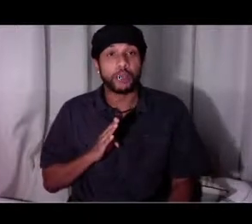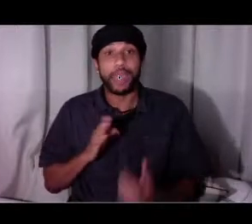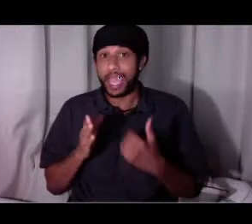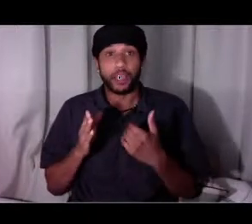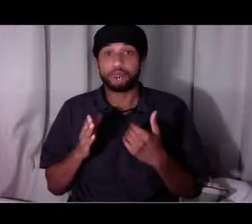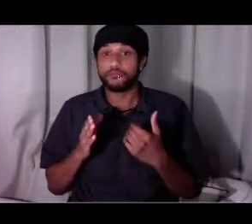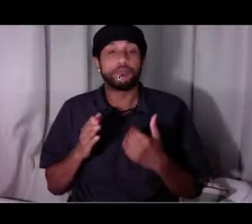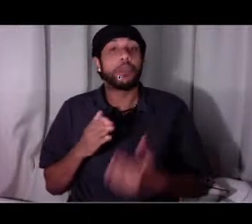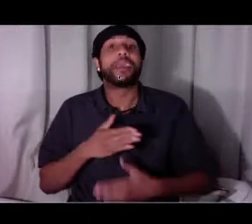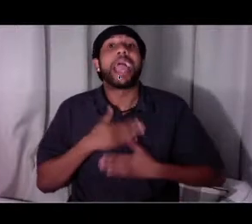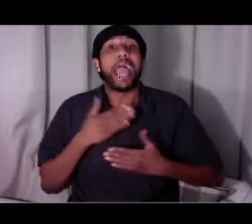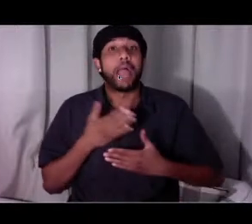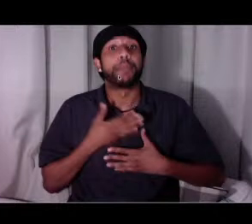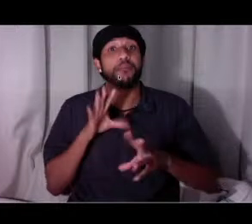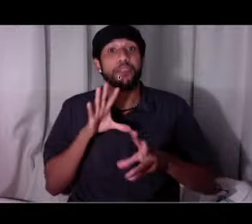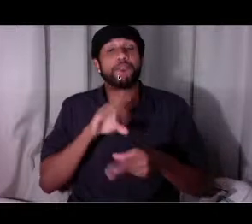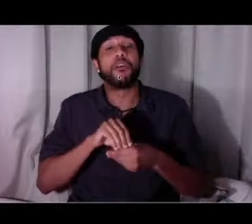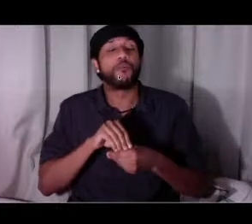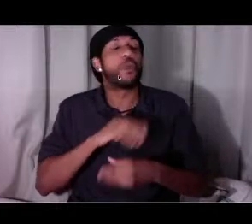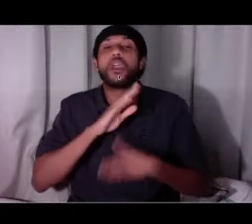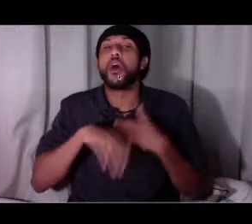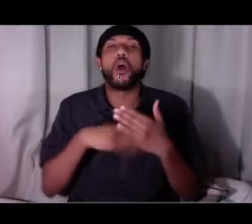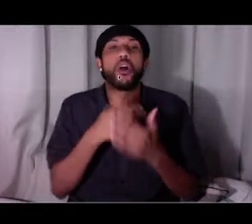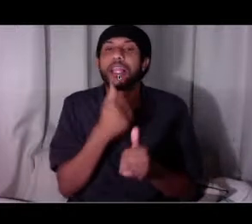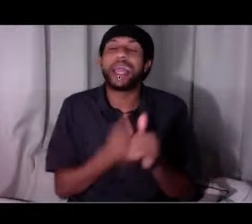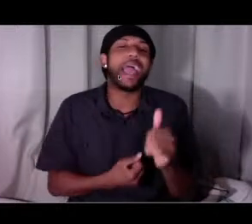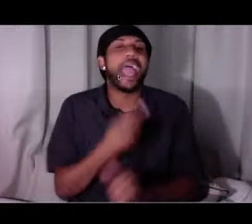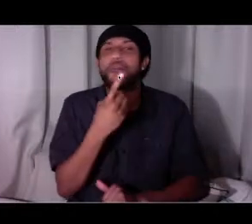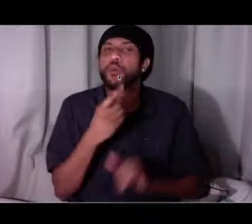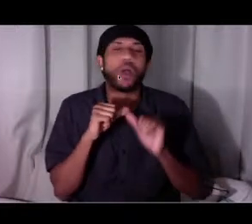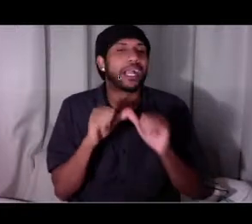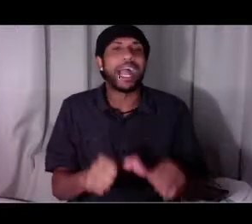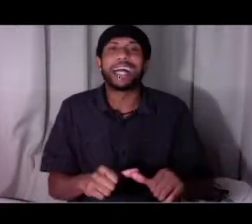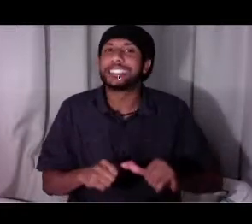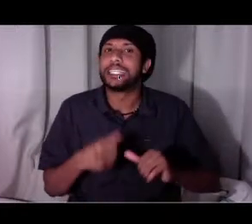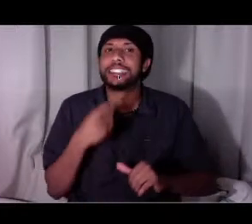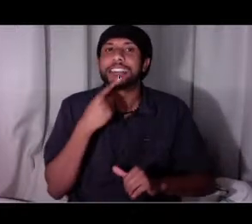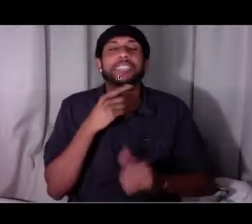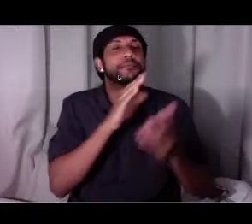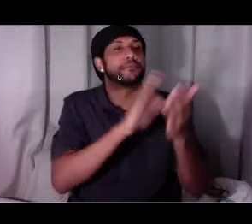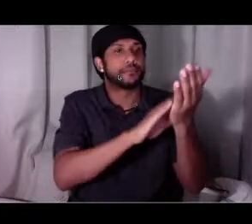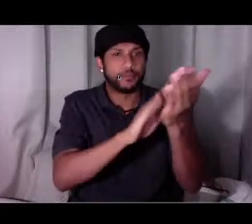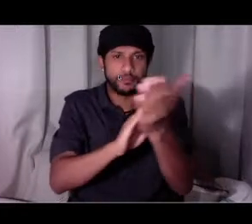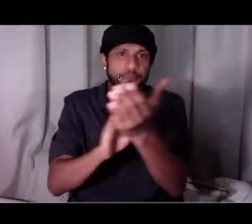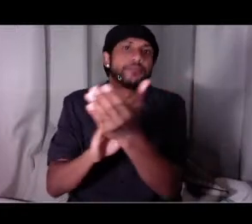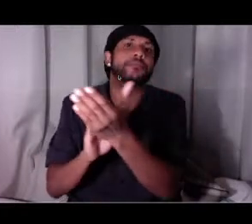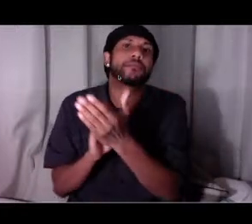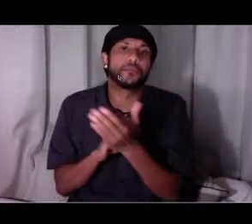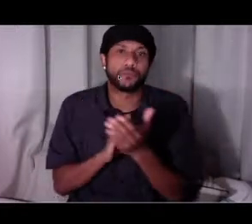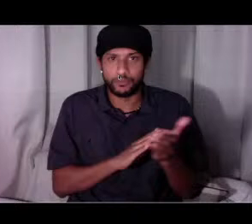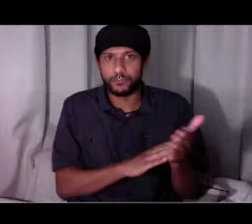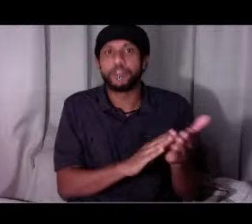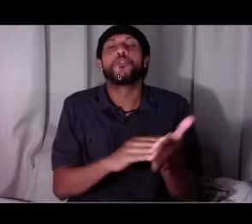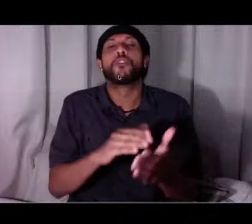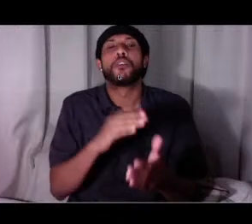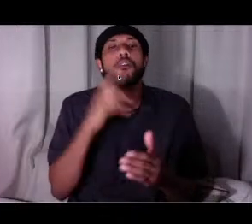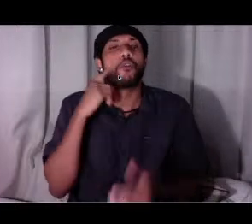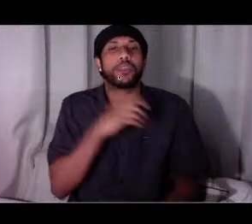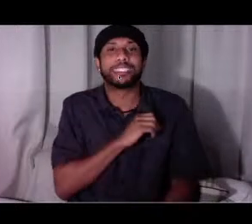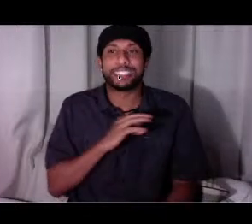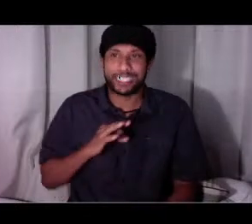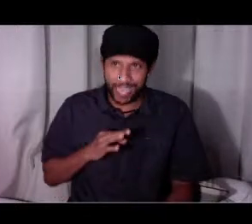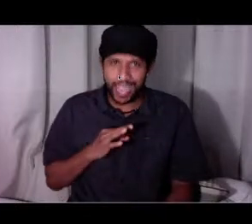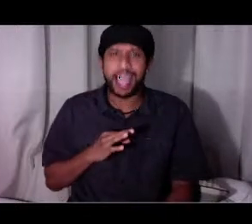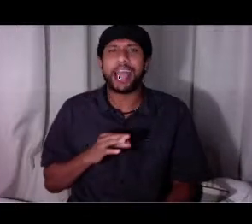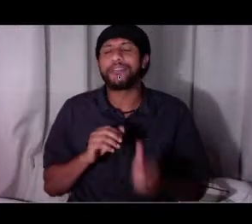on We all every one of us constantly sings the Praises of our staff